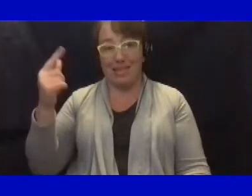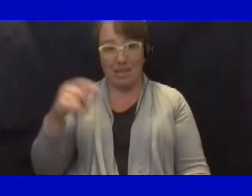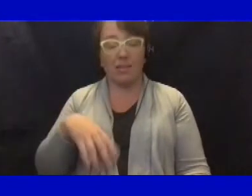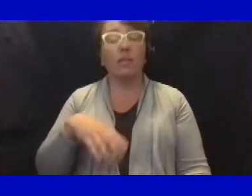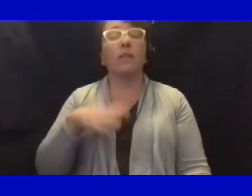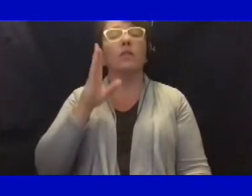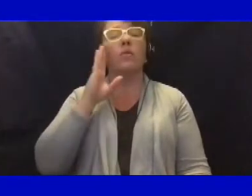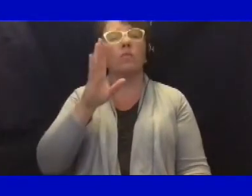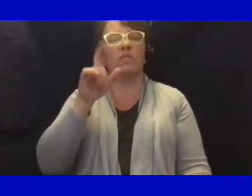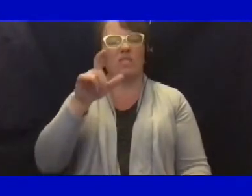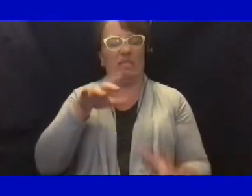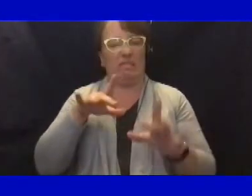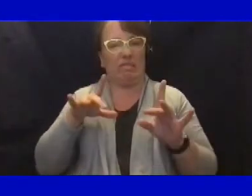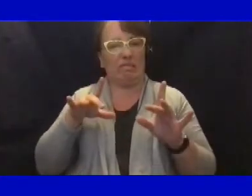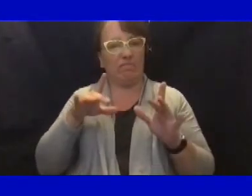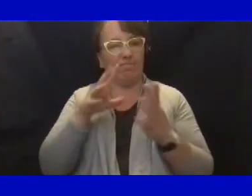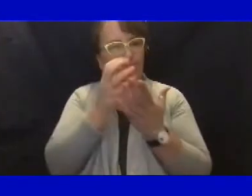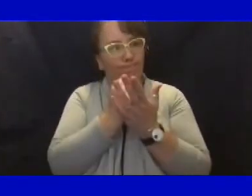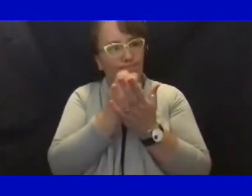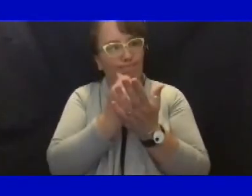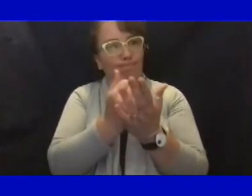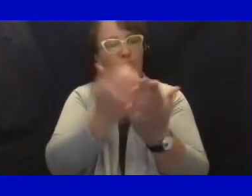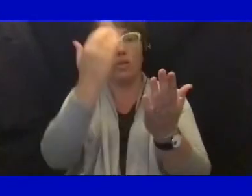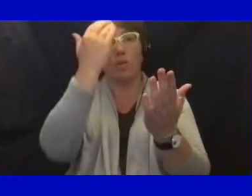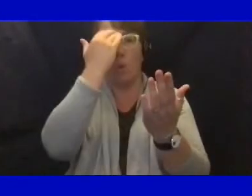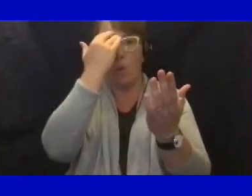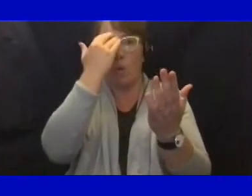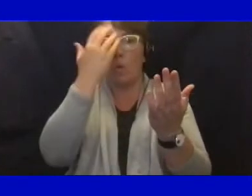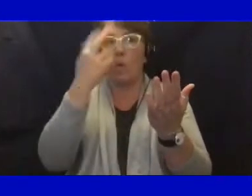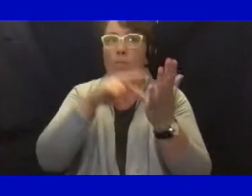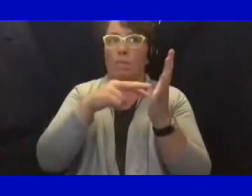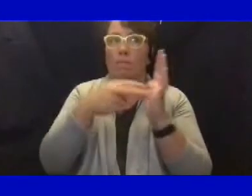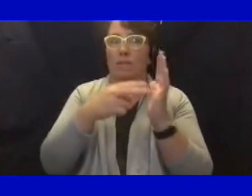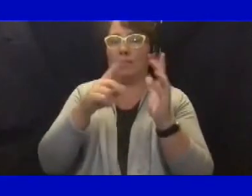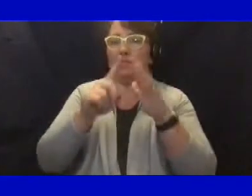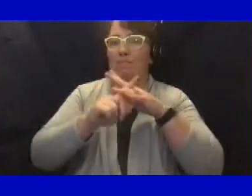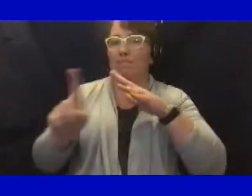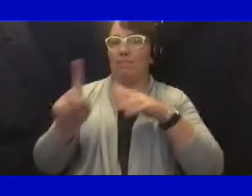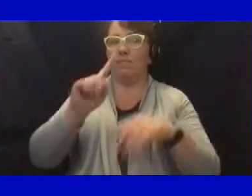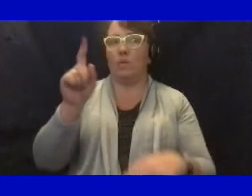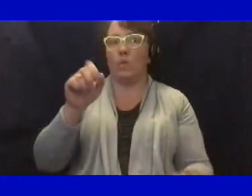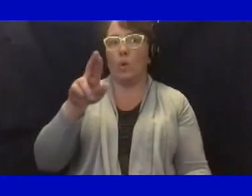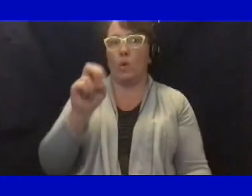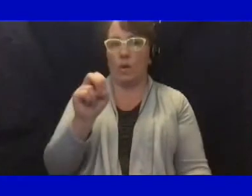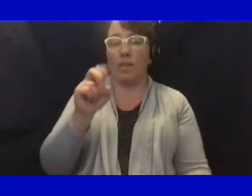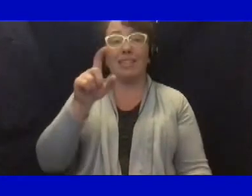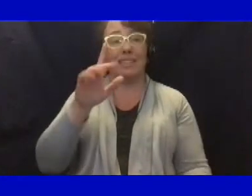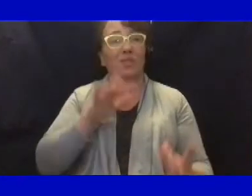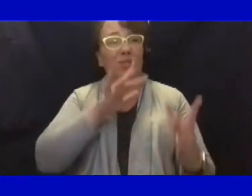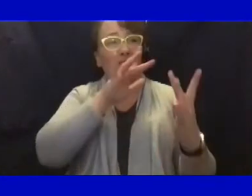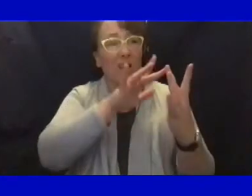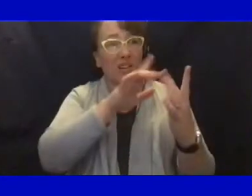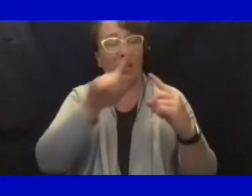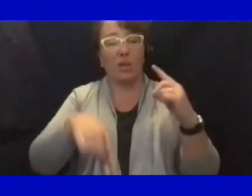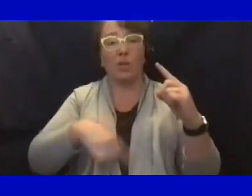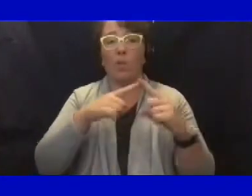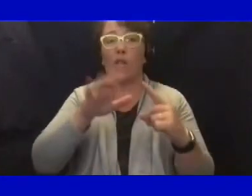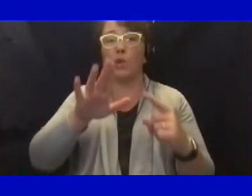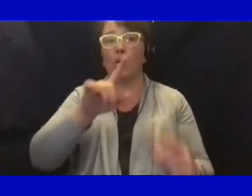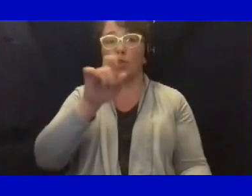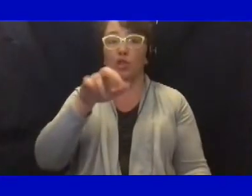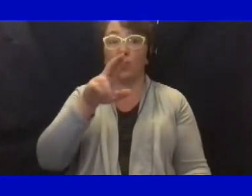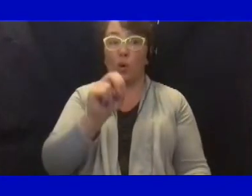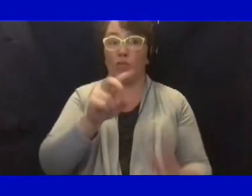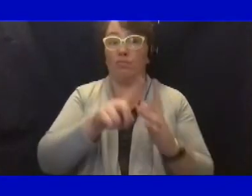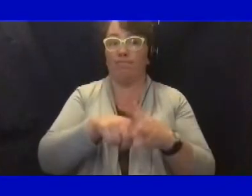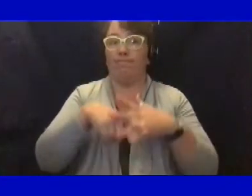evacuation zones are. How you can connect with the county to know when your evacuation zones are activated is so